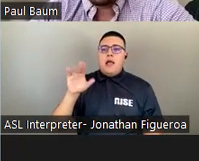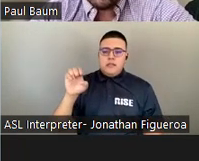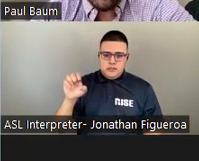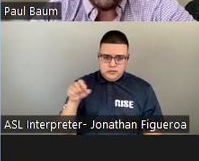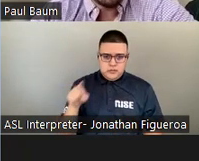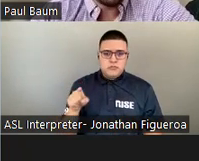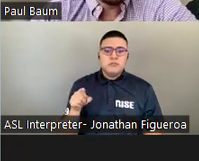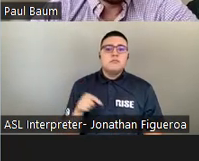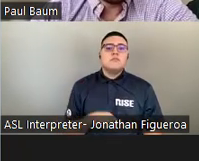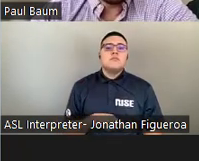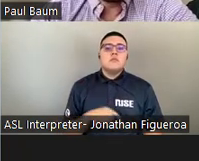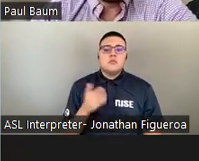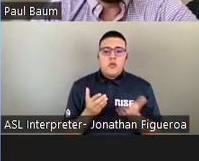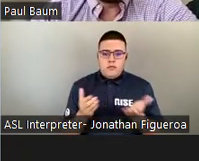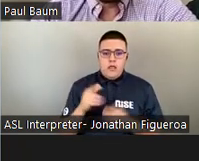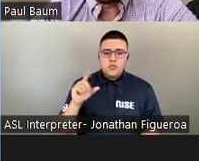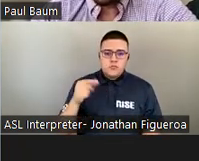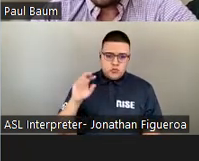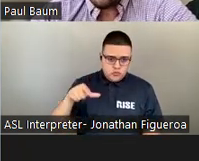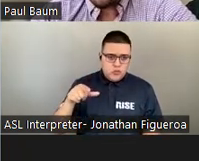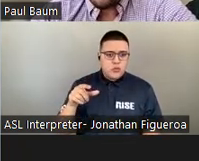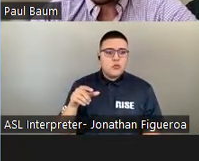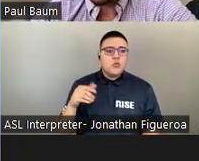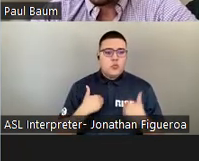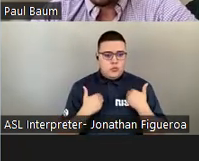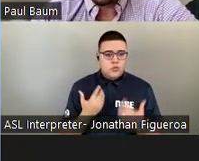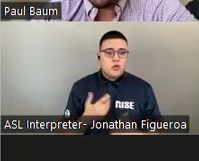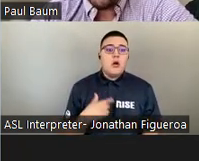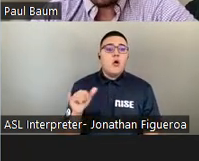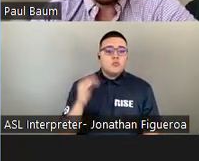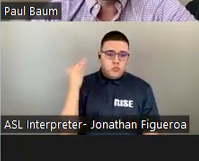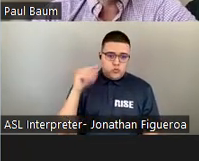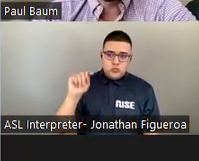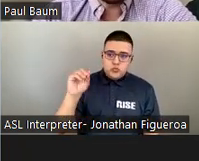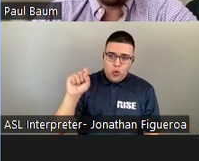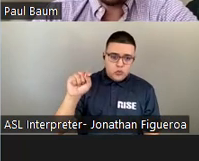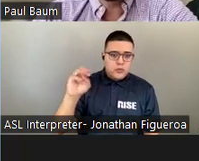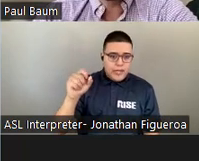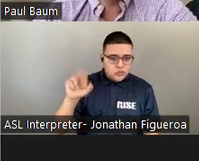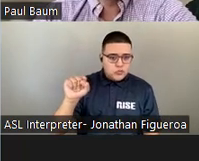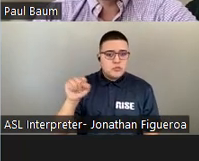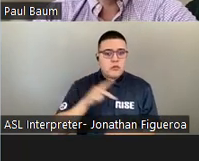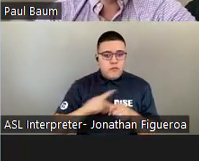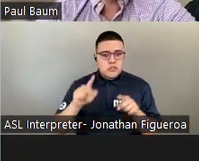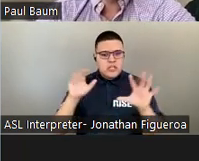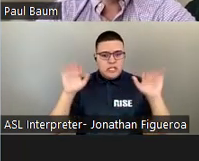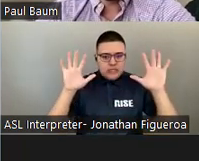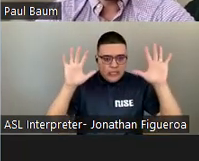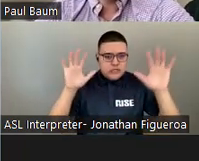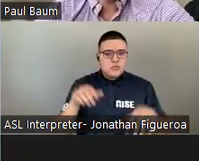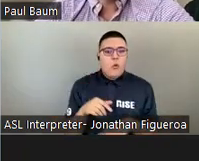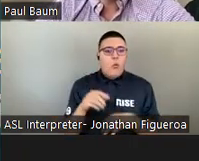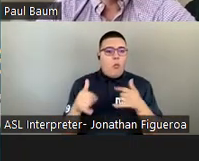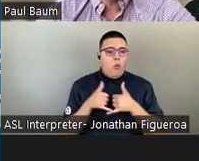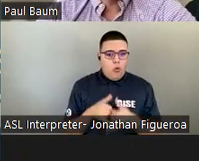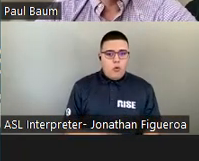LGBTQ plus youth. Was also in Toastmasters, got a Professional Excellence Award, and founded Victoria Community Counseling.